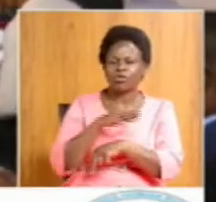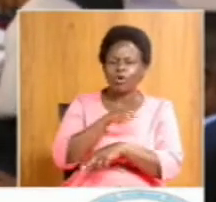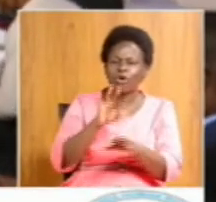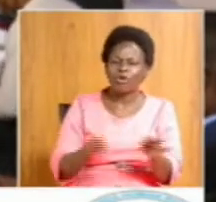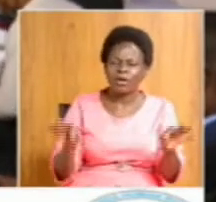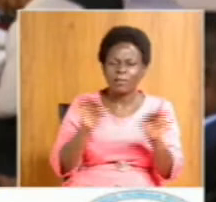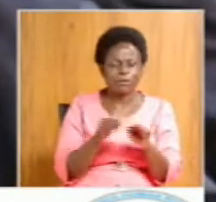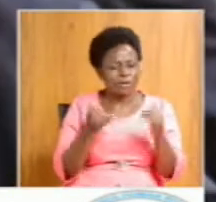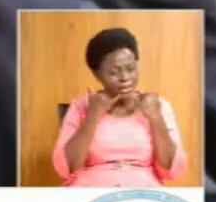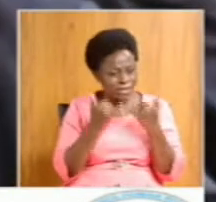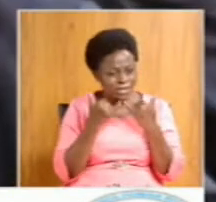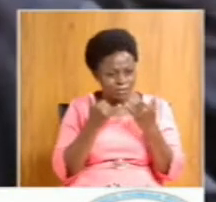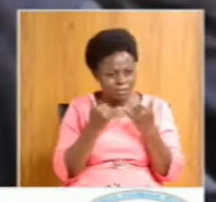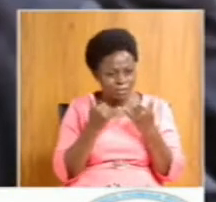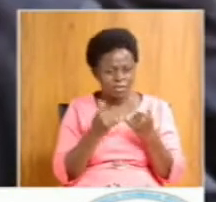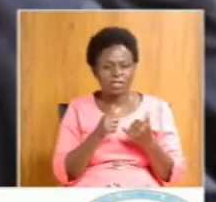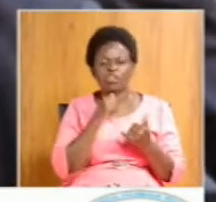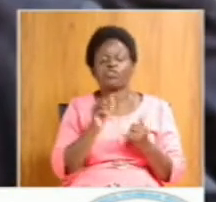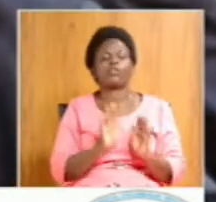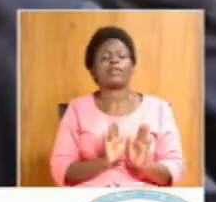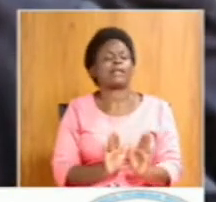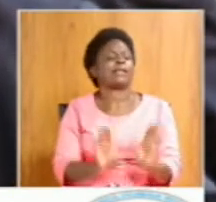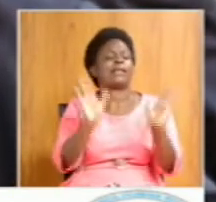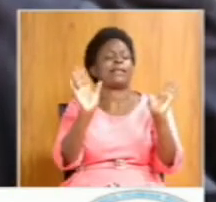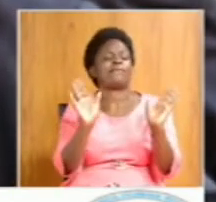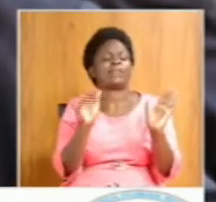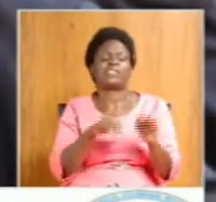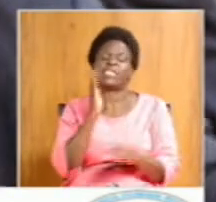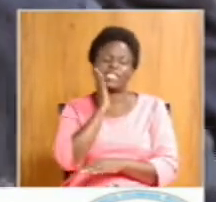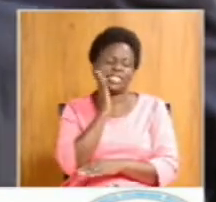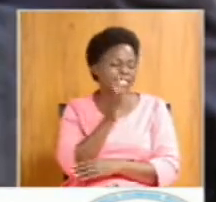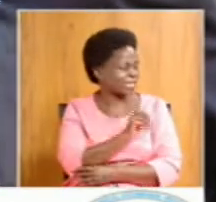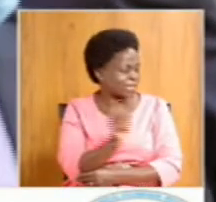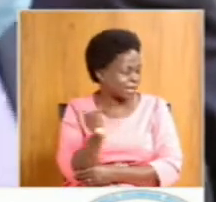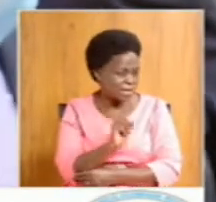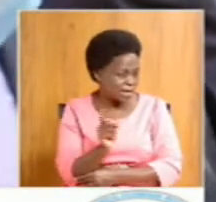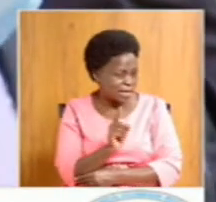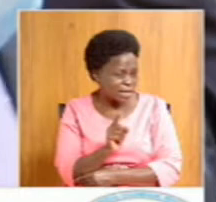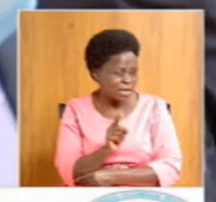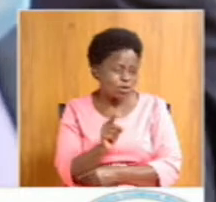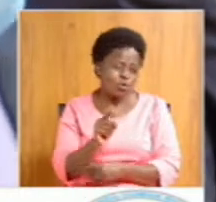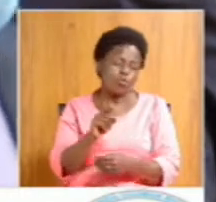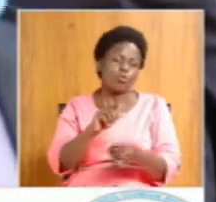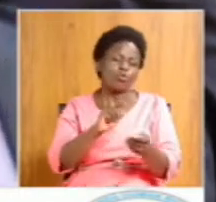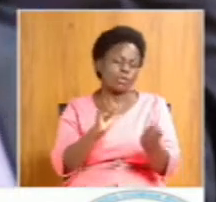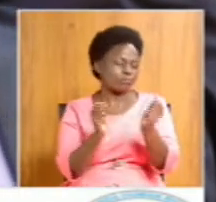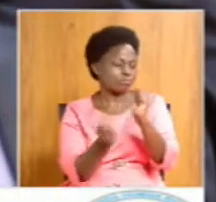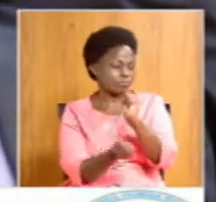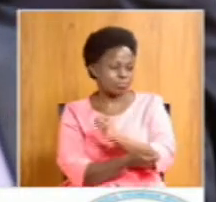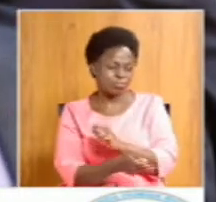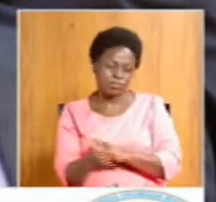vital information would not just leave it in English. We turn it down to the